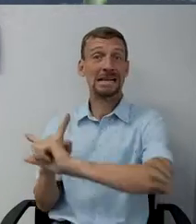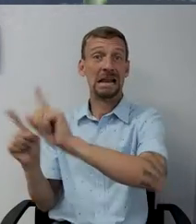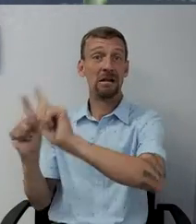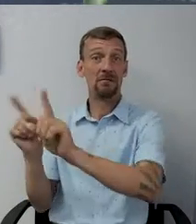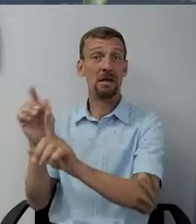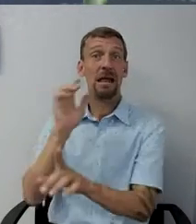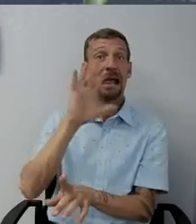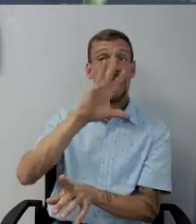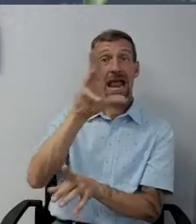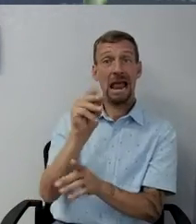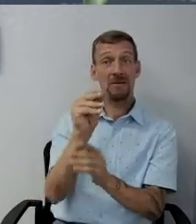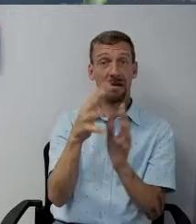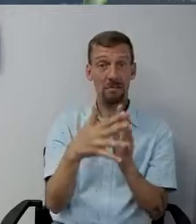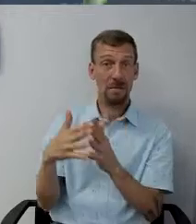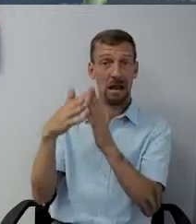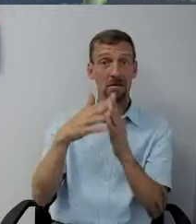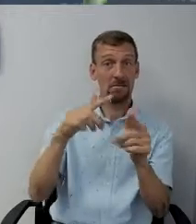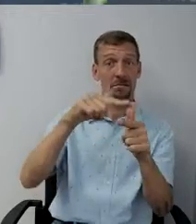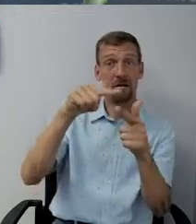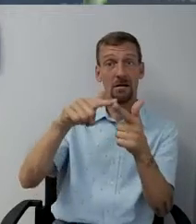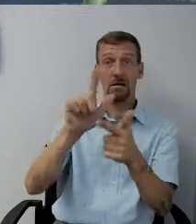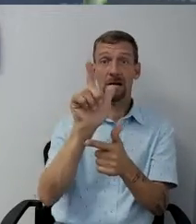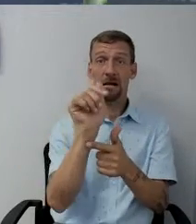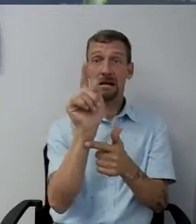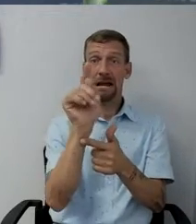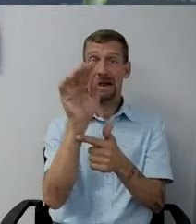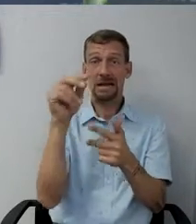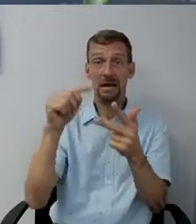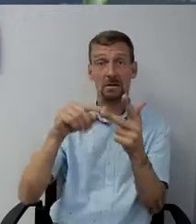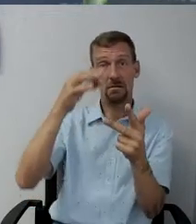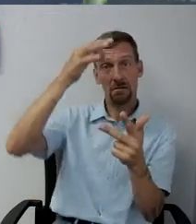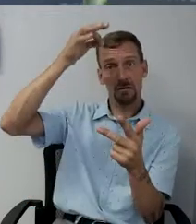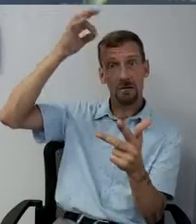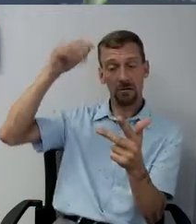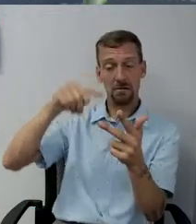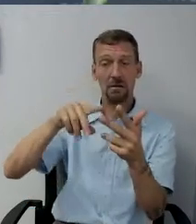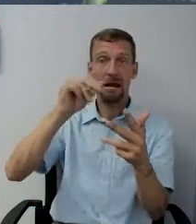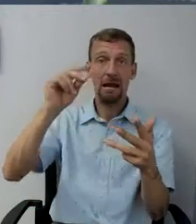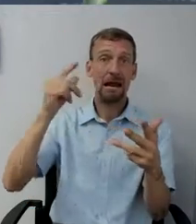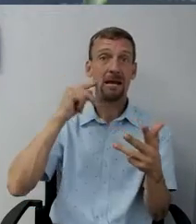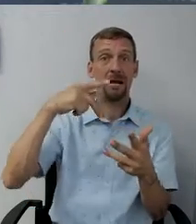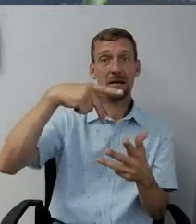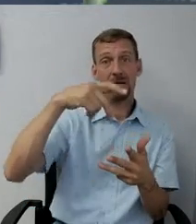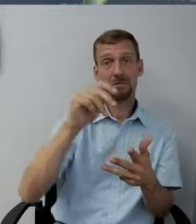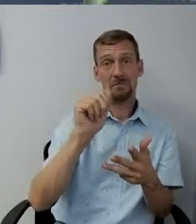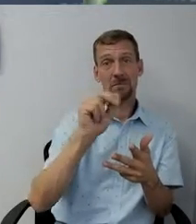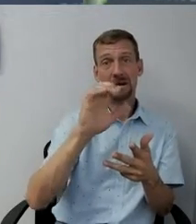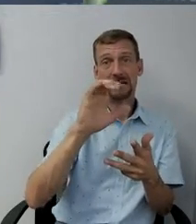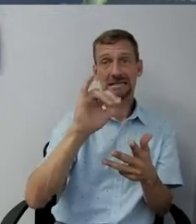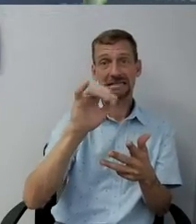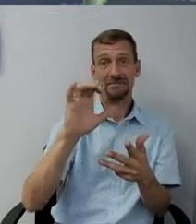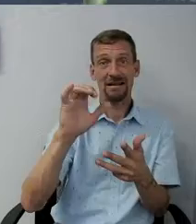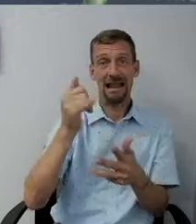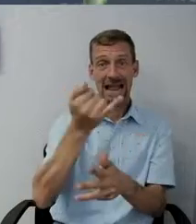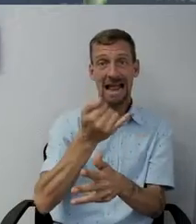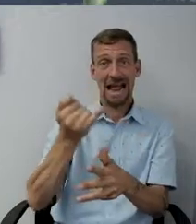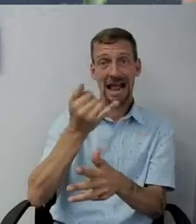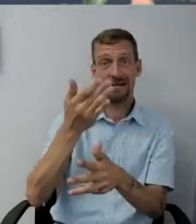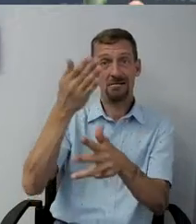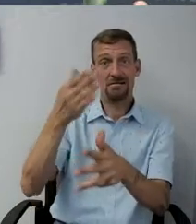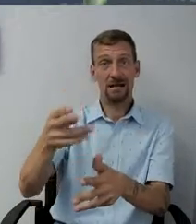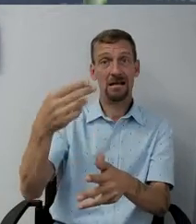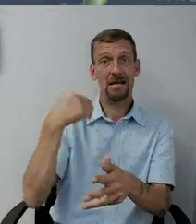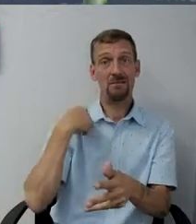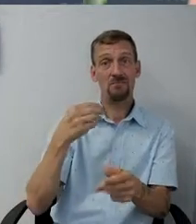African American, Latino, Native American, and Pacific Islanders have a